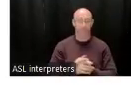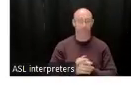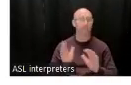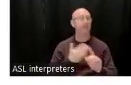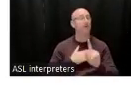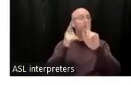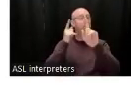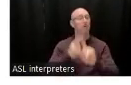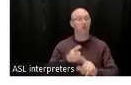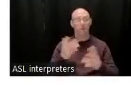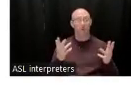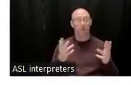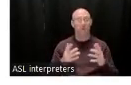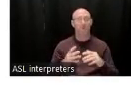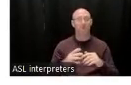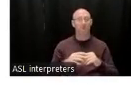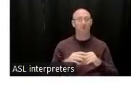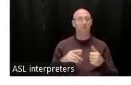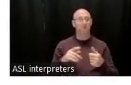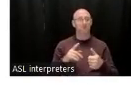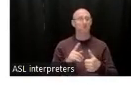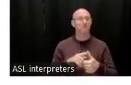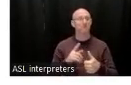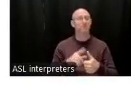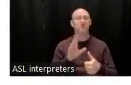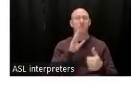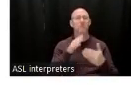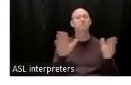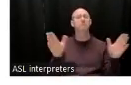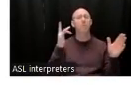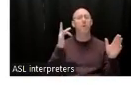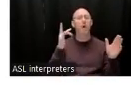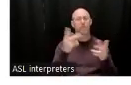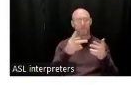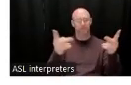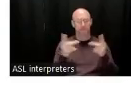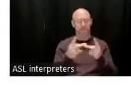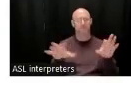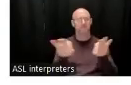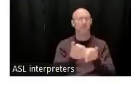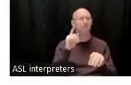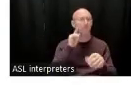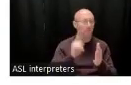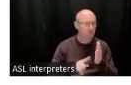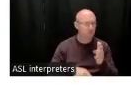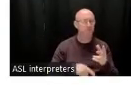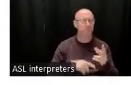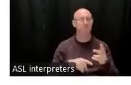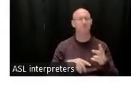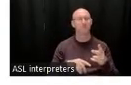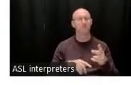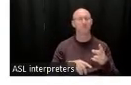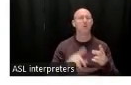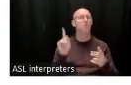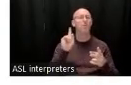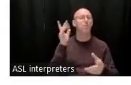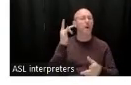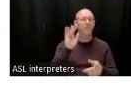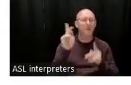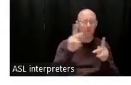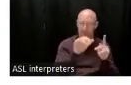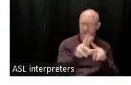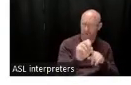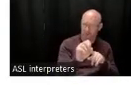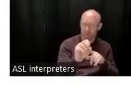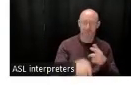for today are to talk kind of broadly about why place matters for research at all. Why do funders care about this? We'll